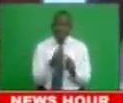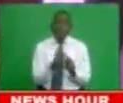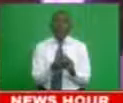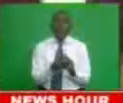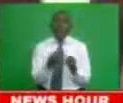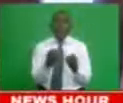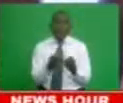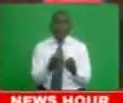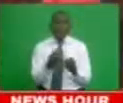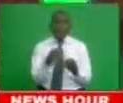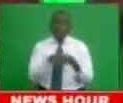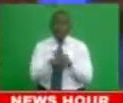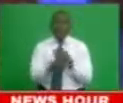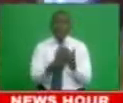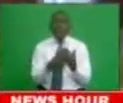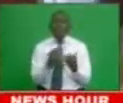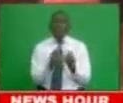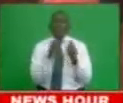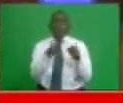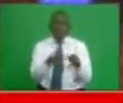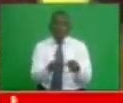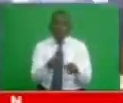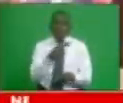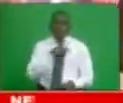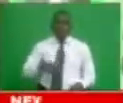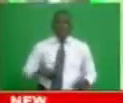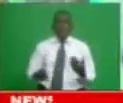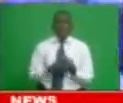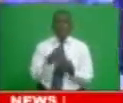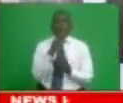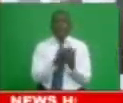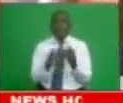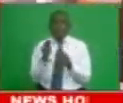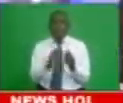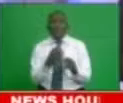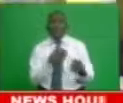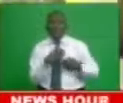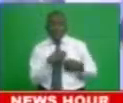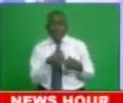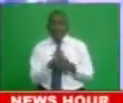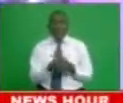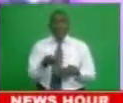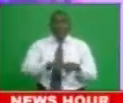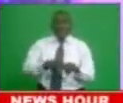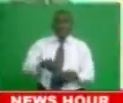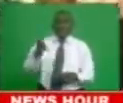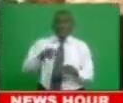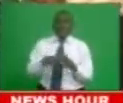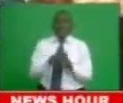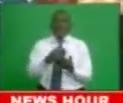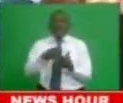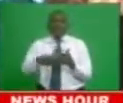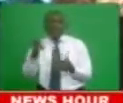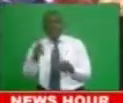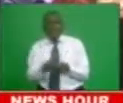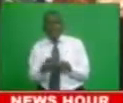to banking, please advise them to go to Royal Bank. Some of the customers complained about high interest rates, high inflation, and